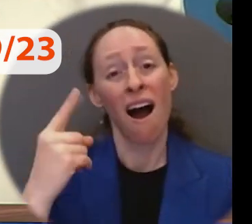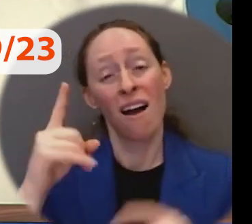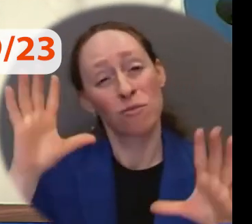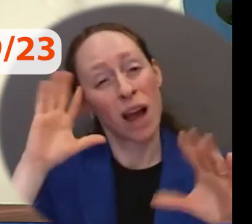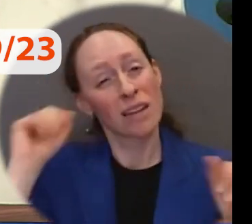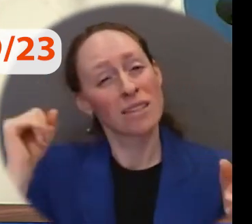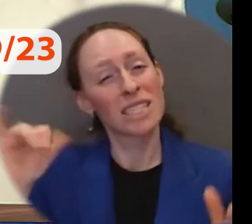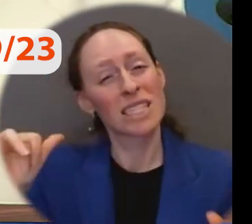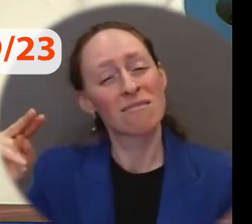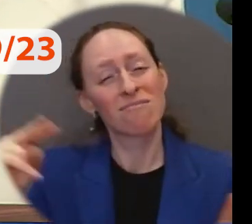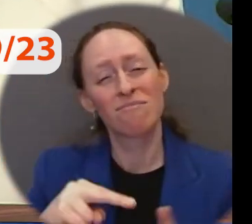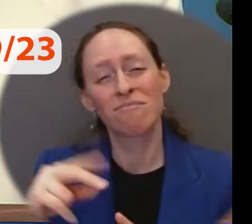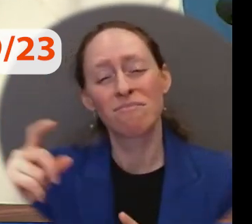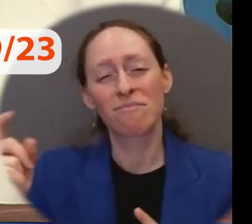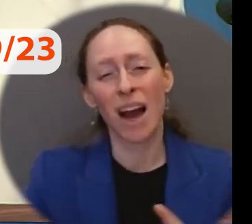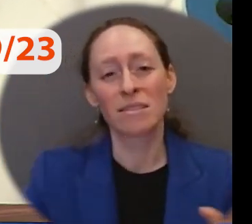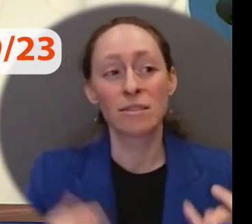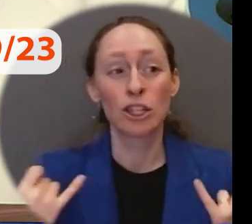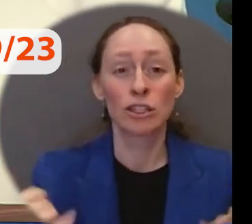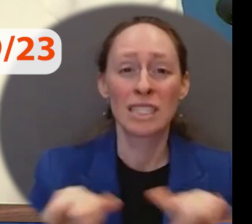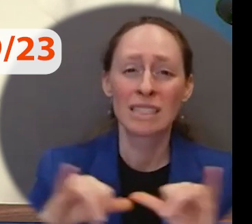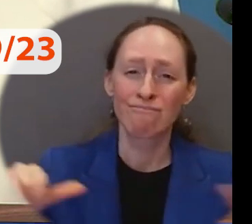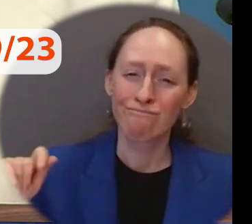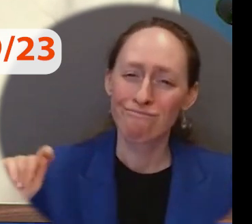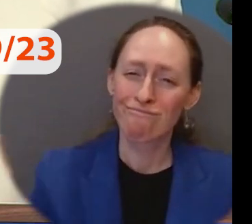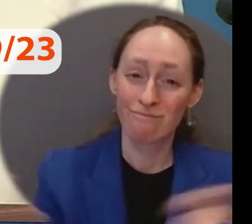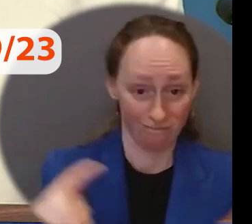office, he put forth a comprehensive immigration